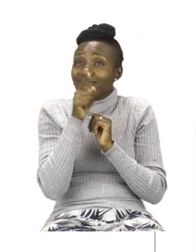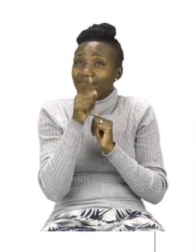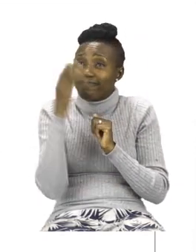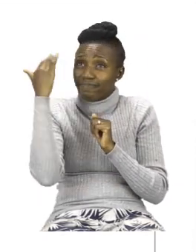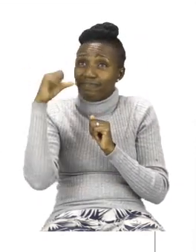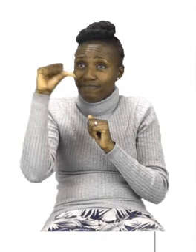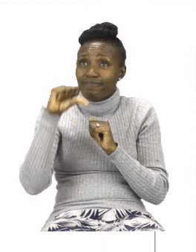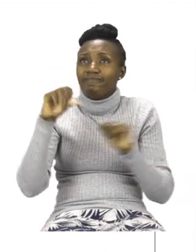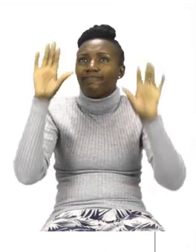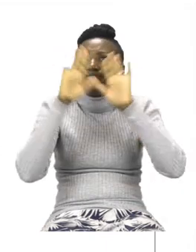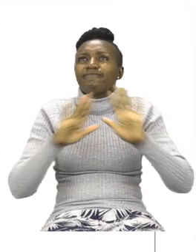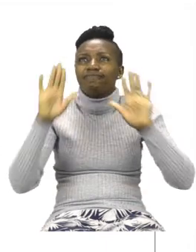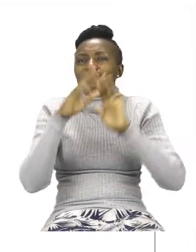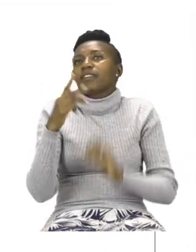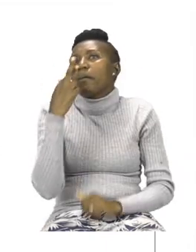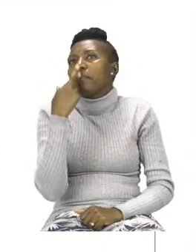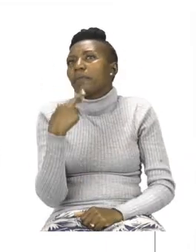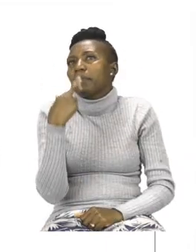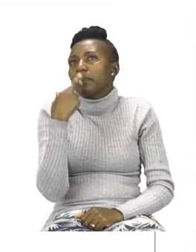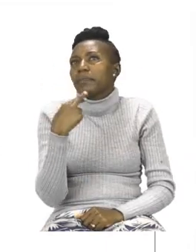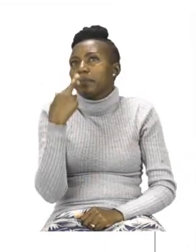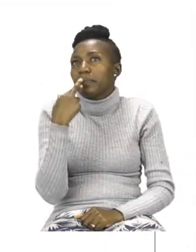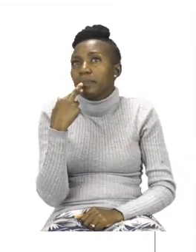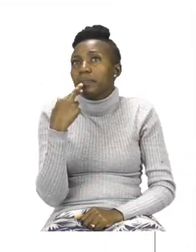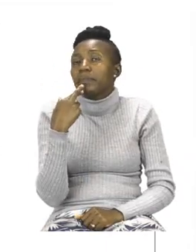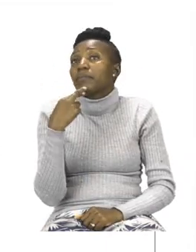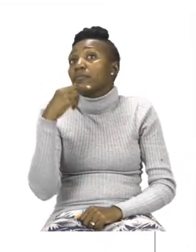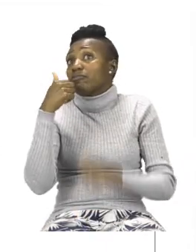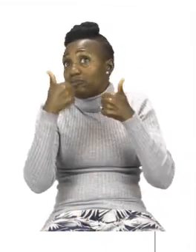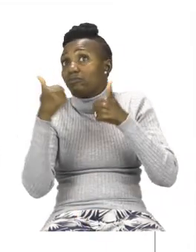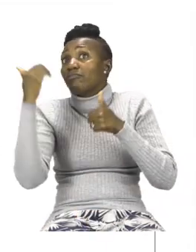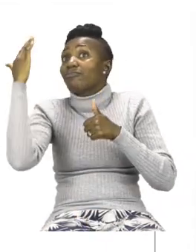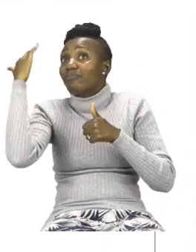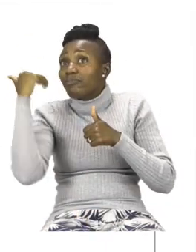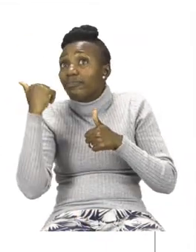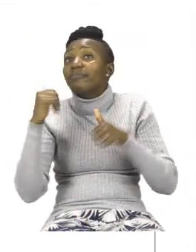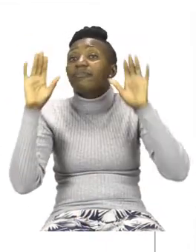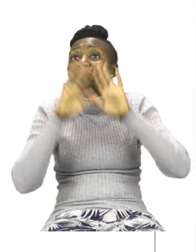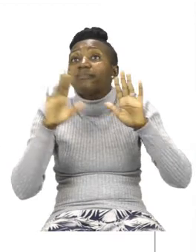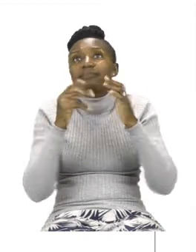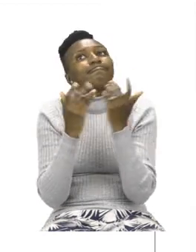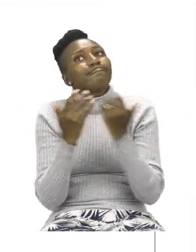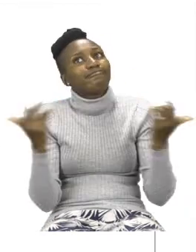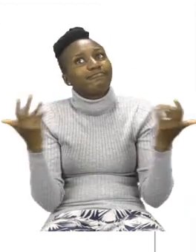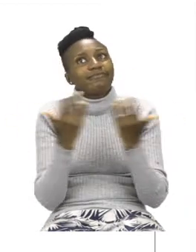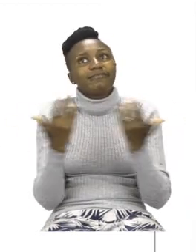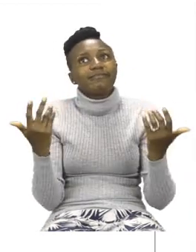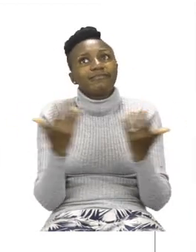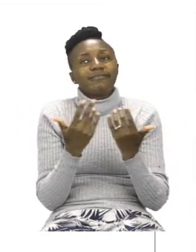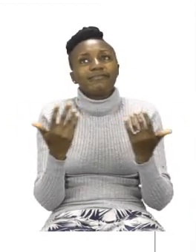you're going to color red. And the one that we saw before with two boys playing, you're going to color